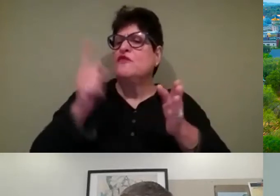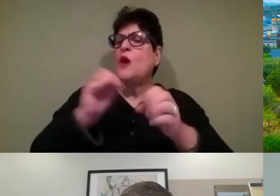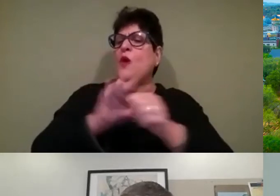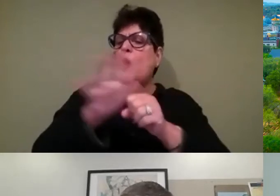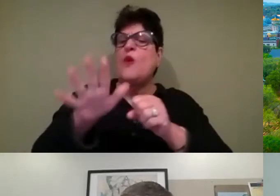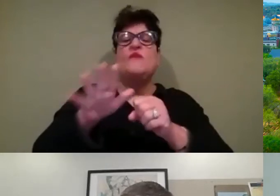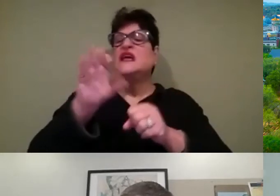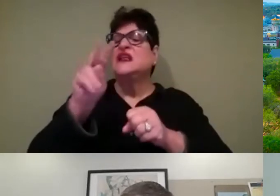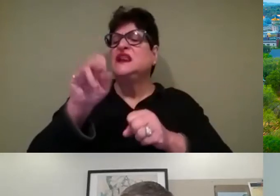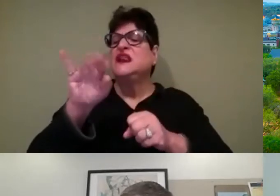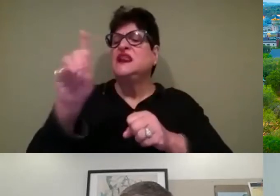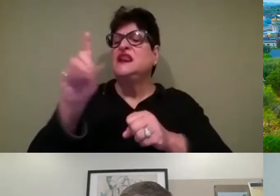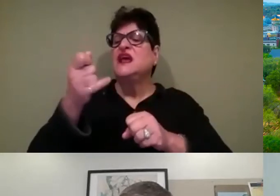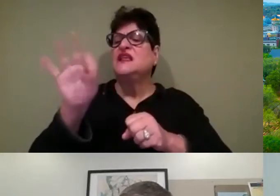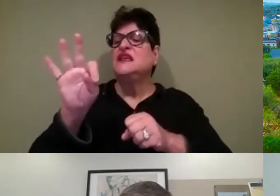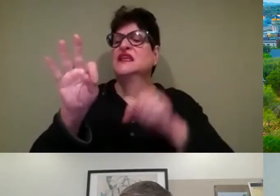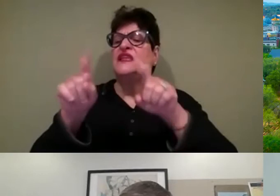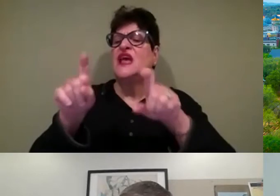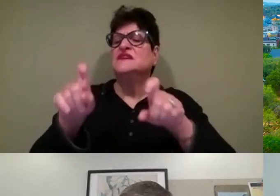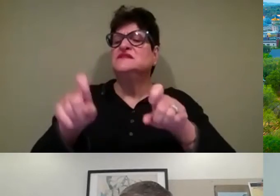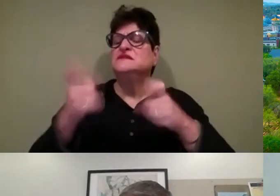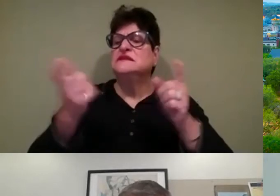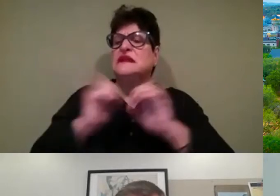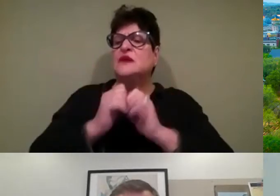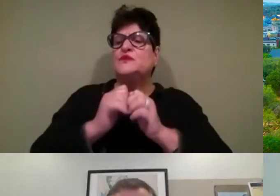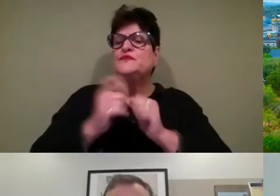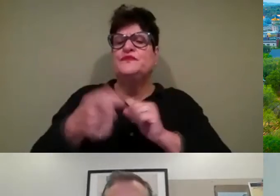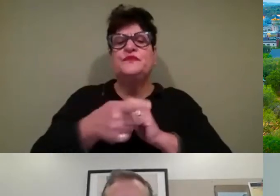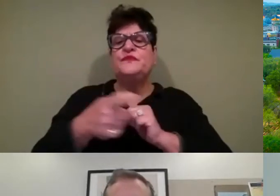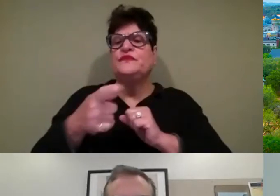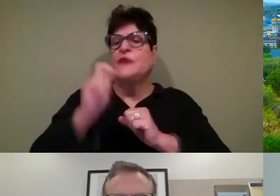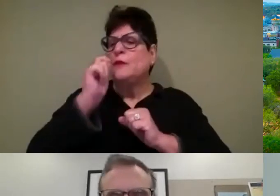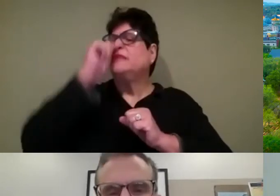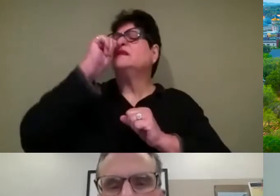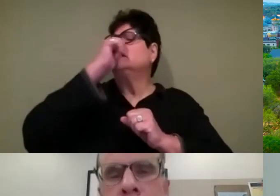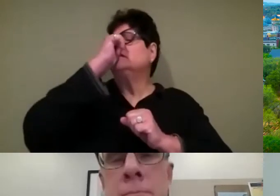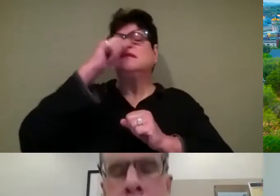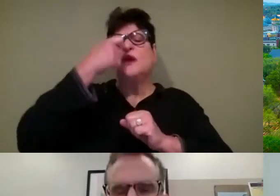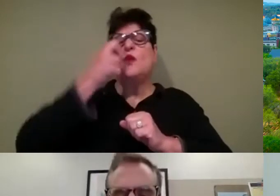again. Do you want me to answer that, Mayor? Sure. Okay, so